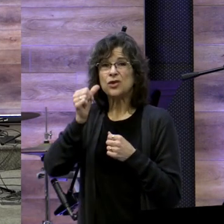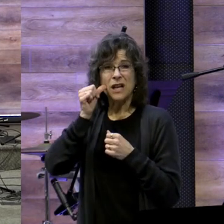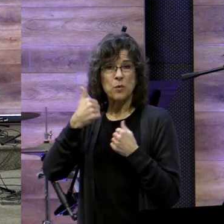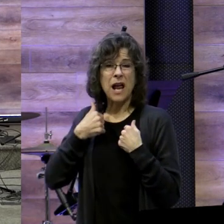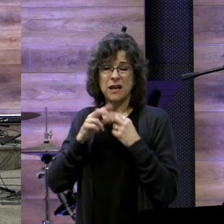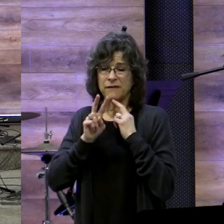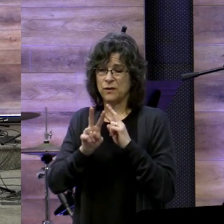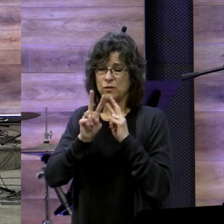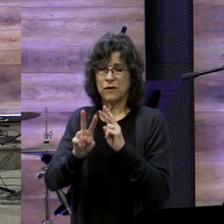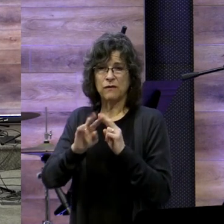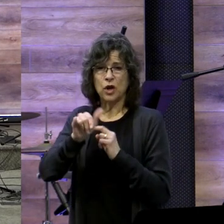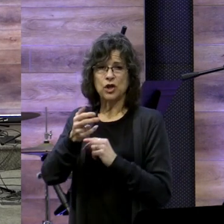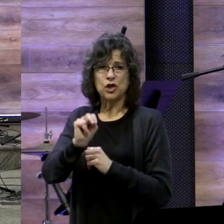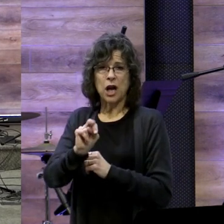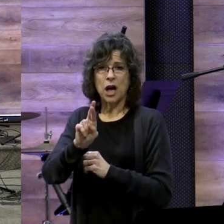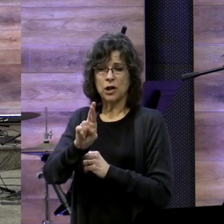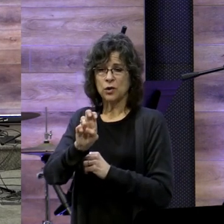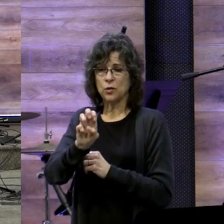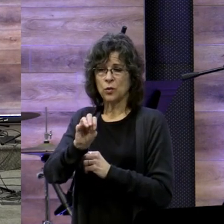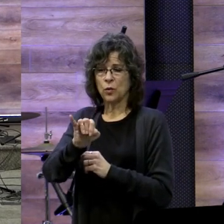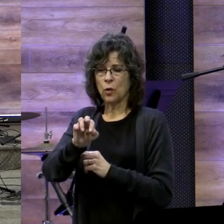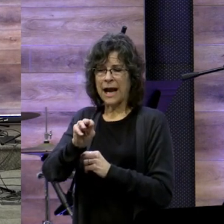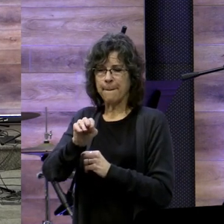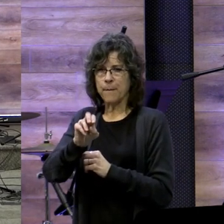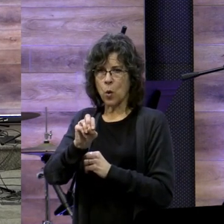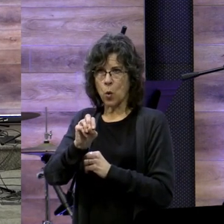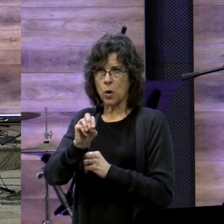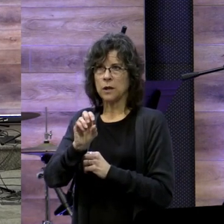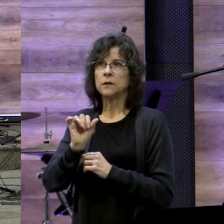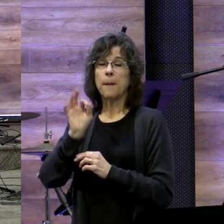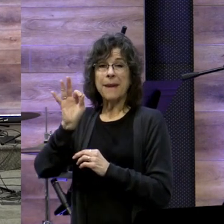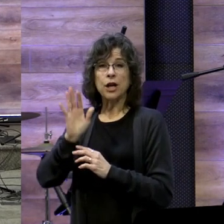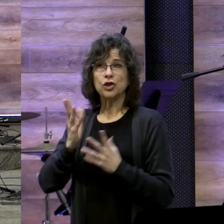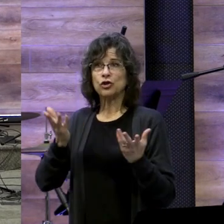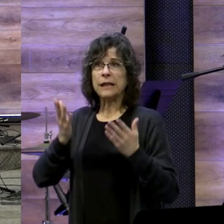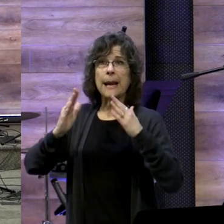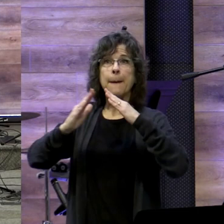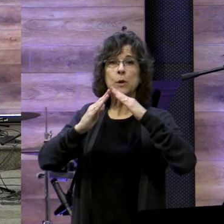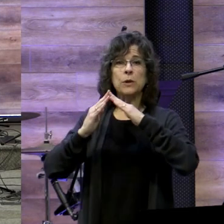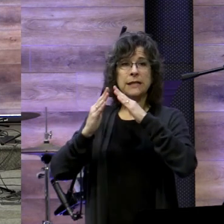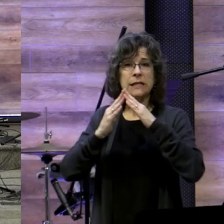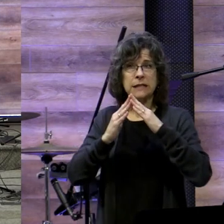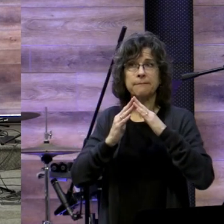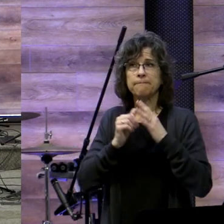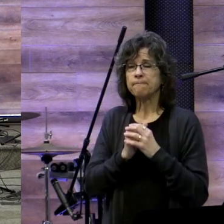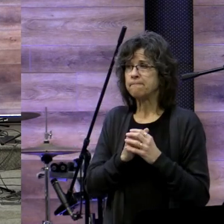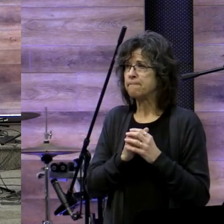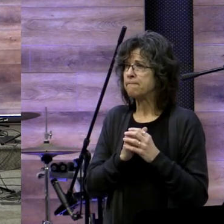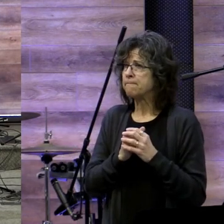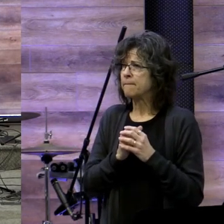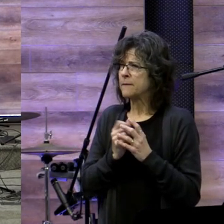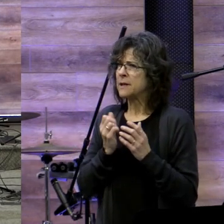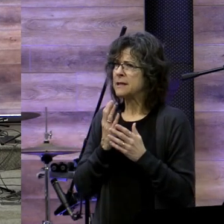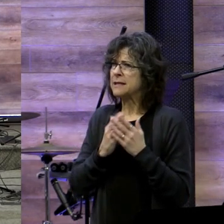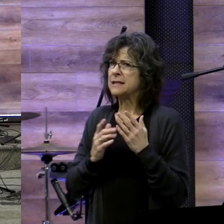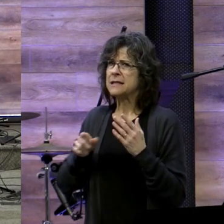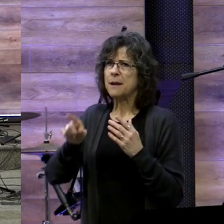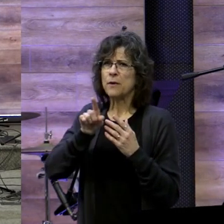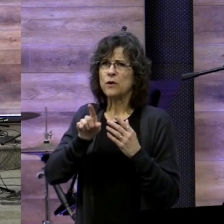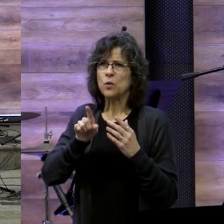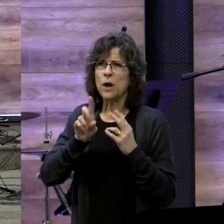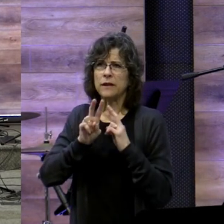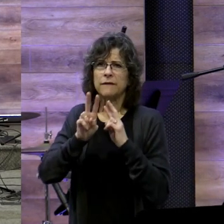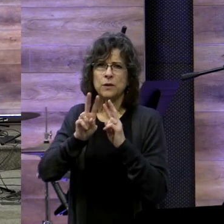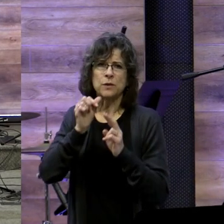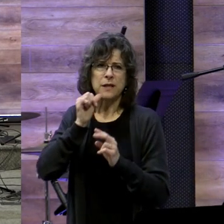John Ramo, a pastor in this community for a long, long time, and a number of people that I look out today were there.